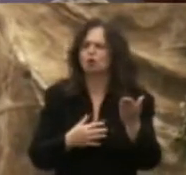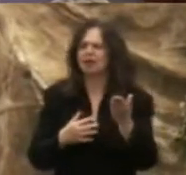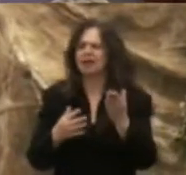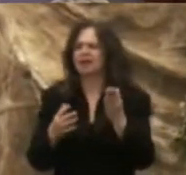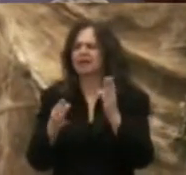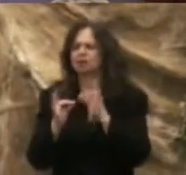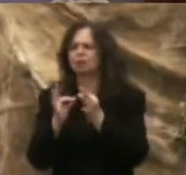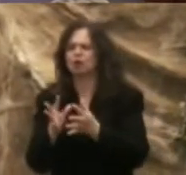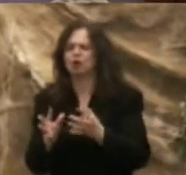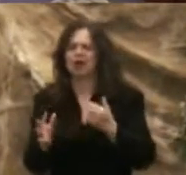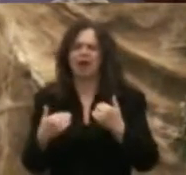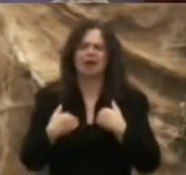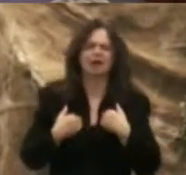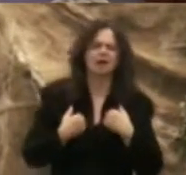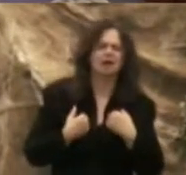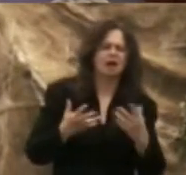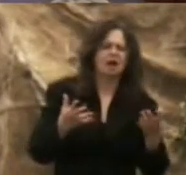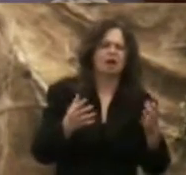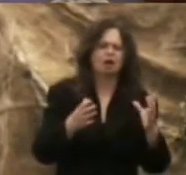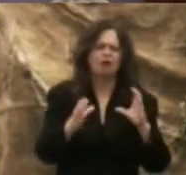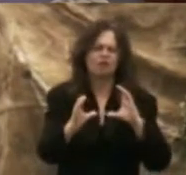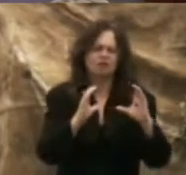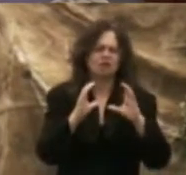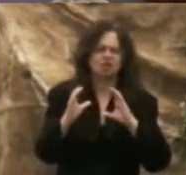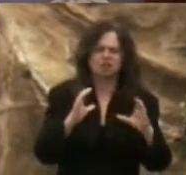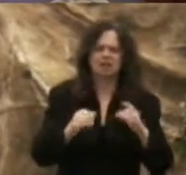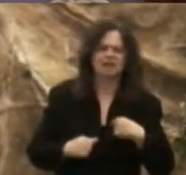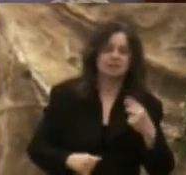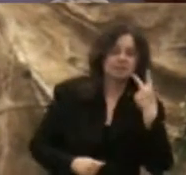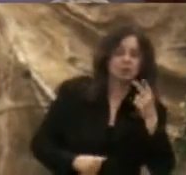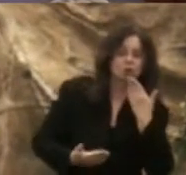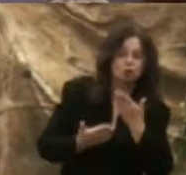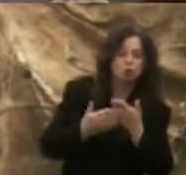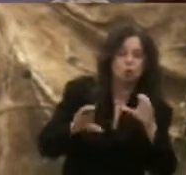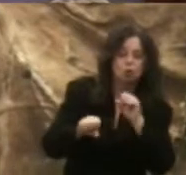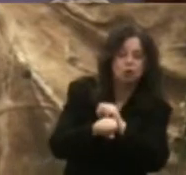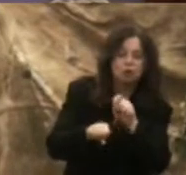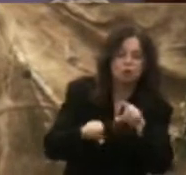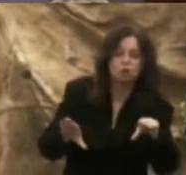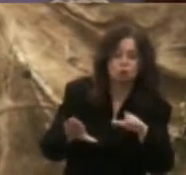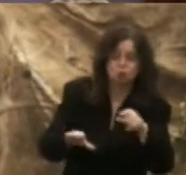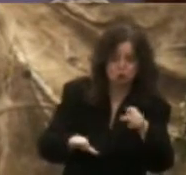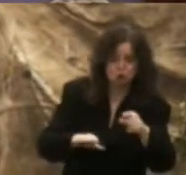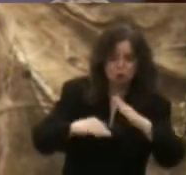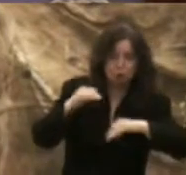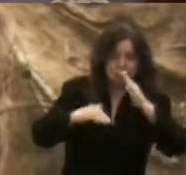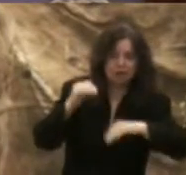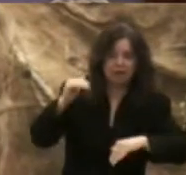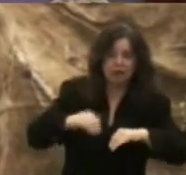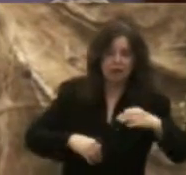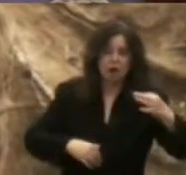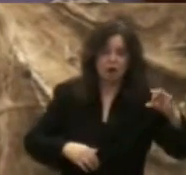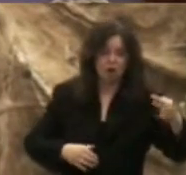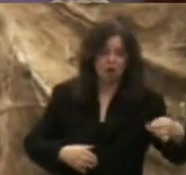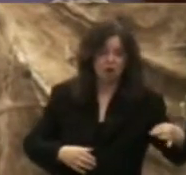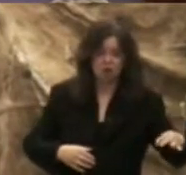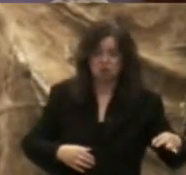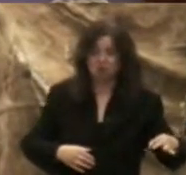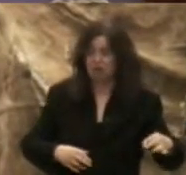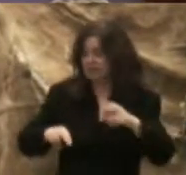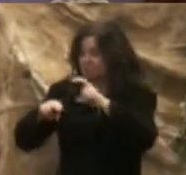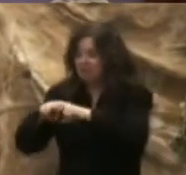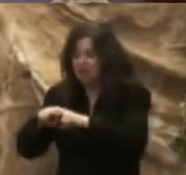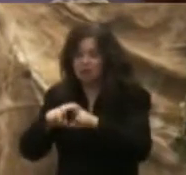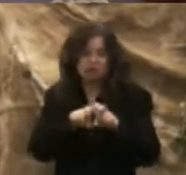to my asking, with the good work that I see that you do, do you build furniture for other people?